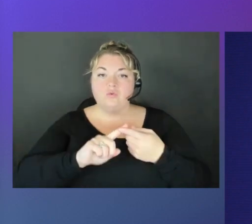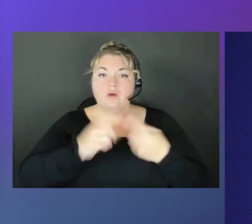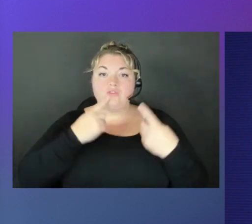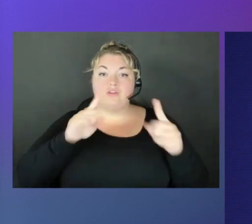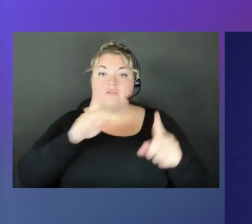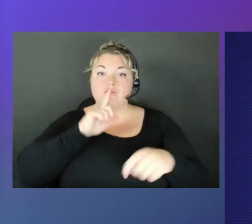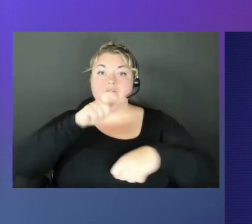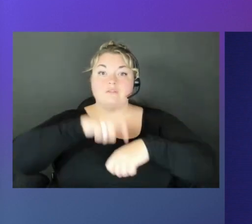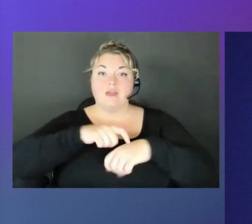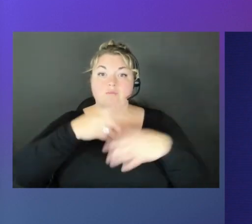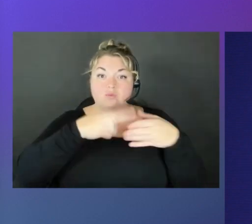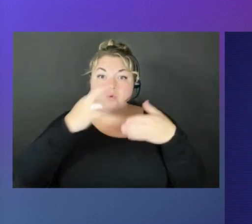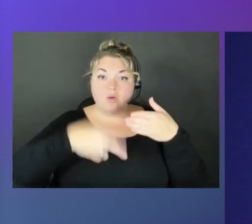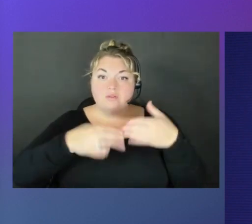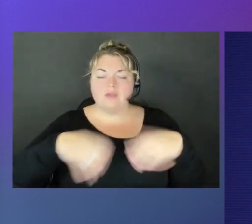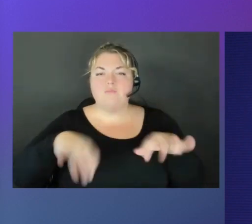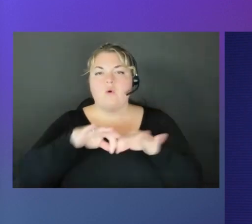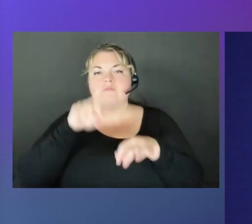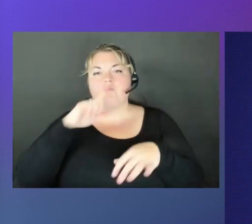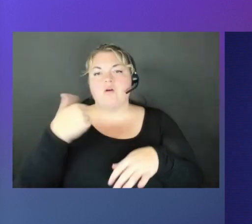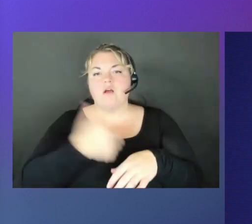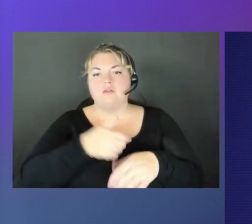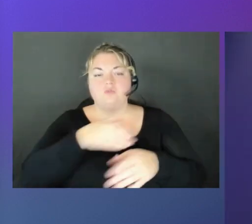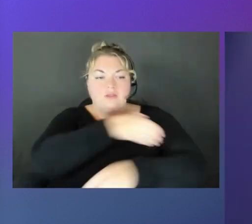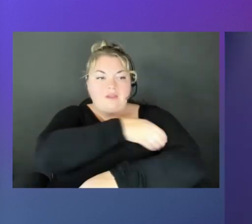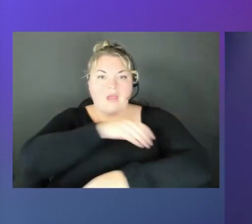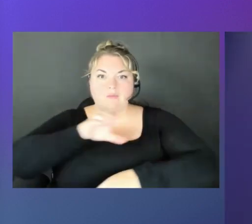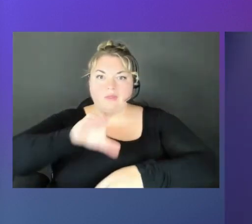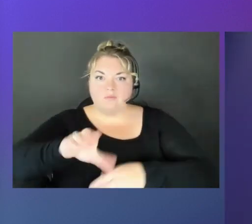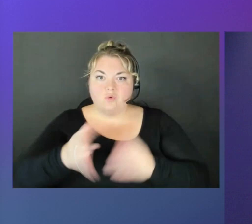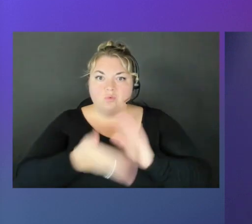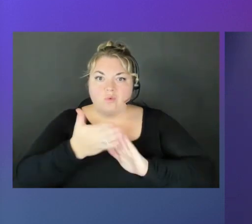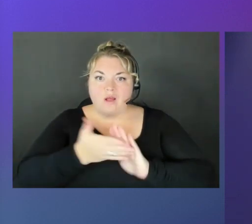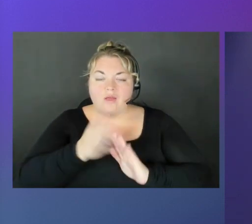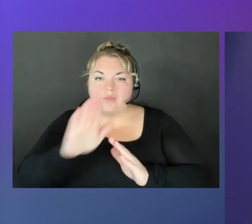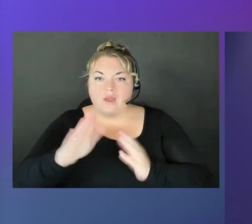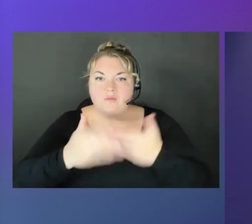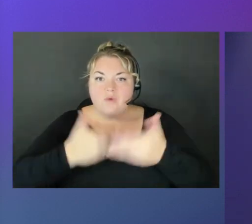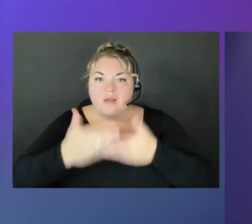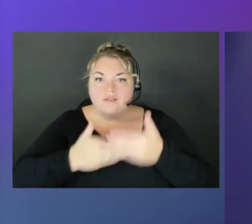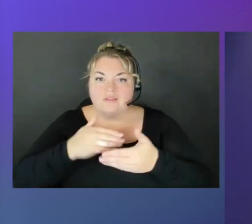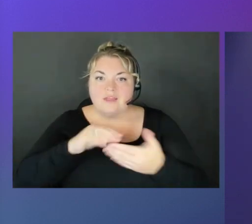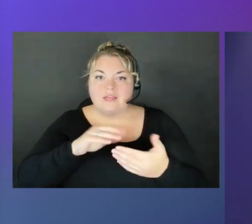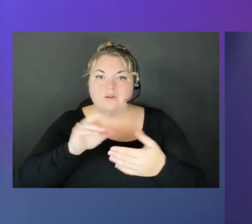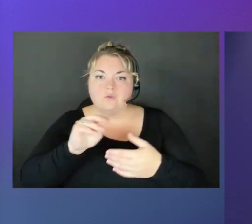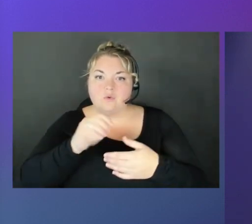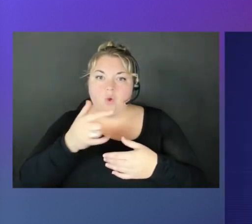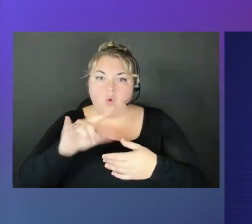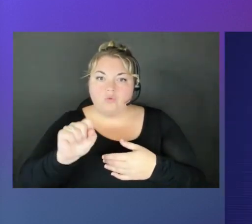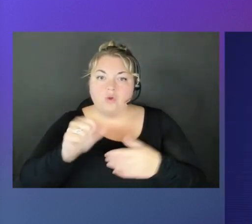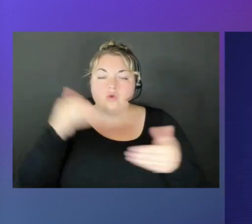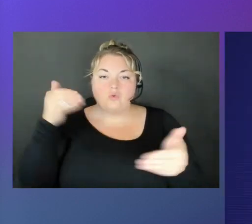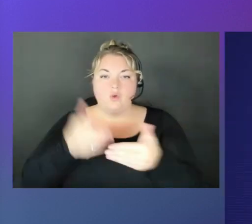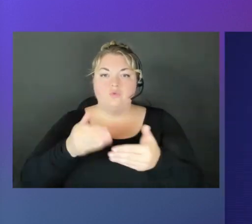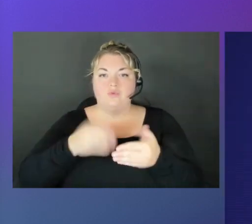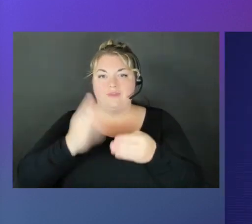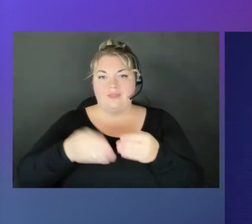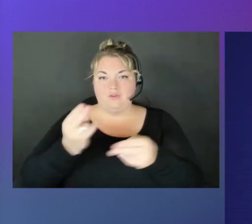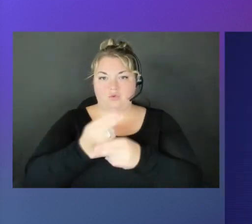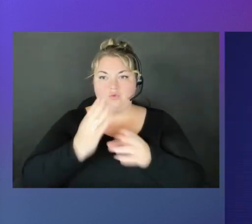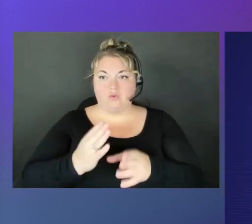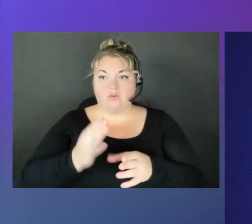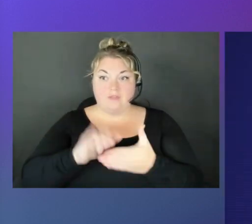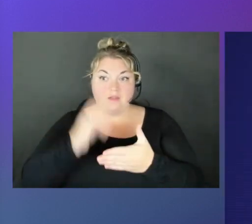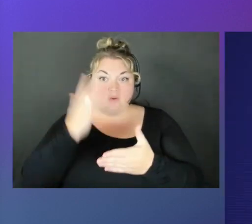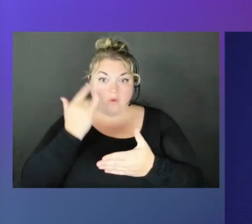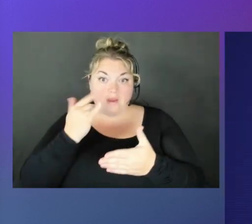it's really important that we enable them to run their data processing workloads as close to where their end users are. And for that exact reason, at AWS, we've